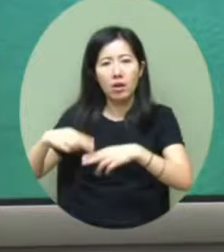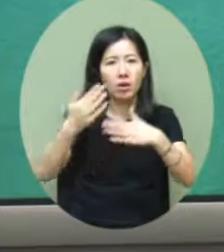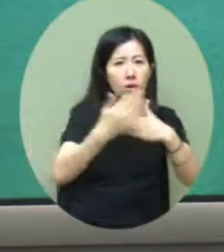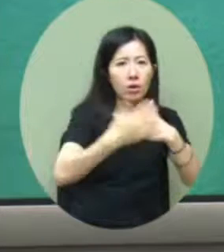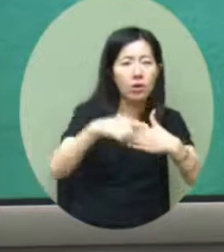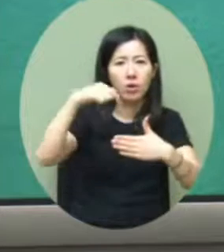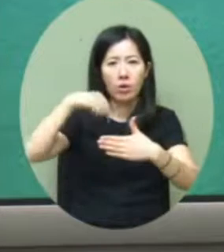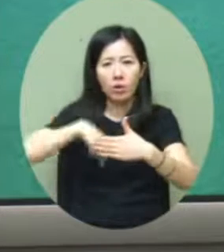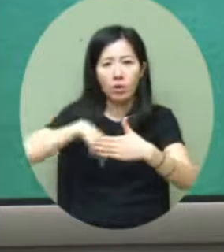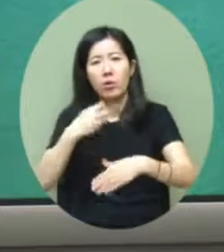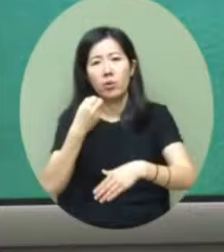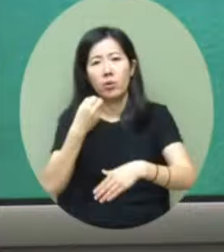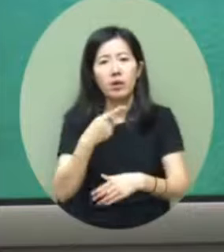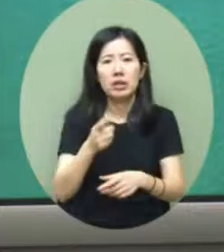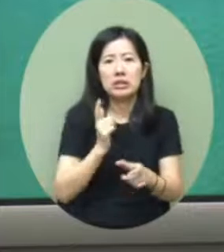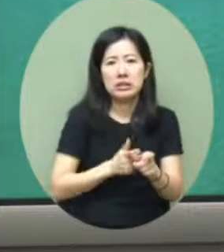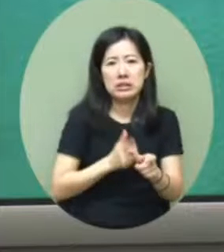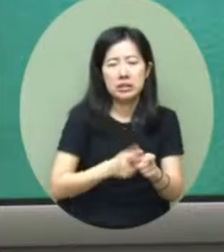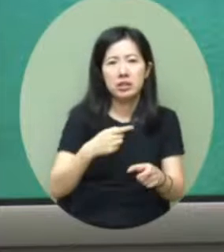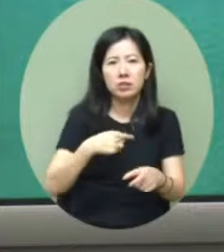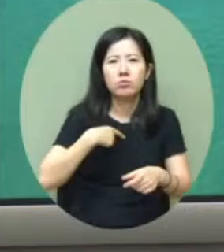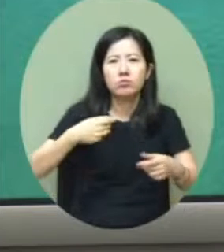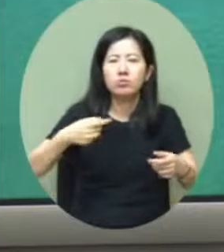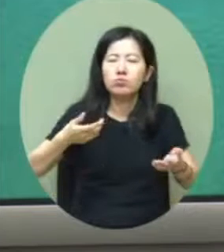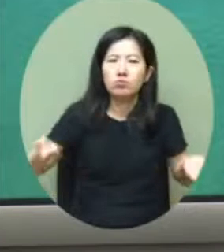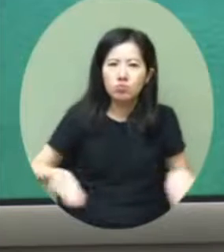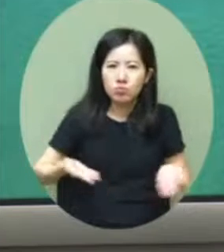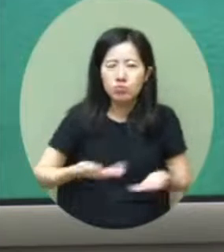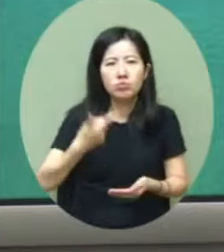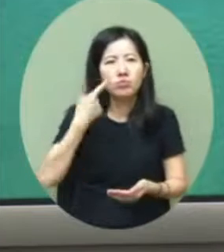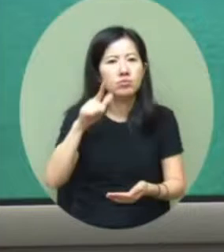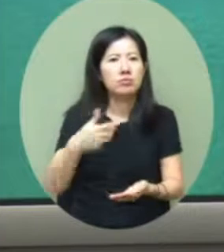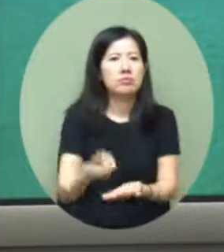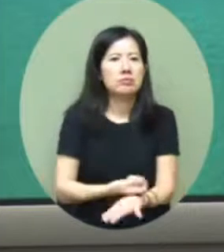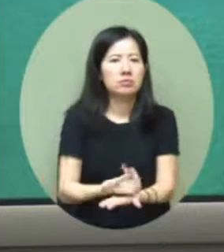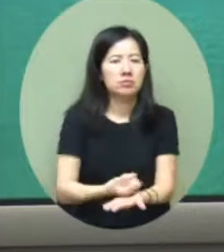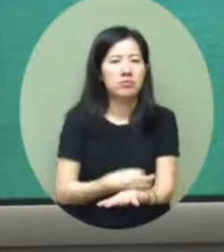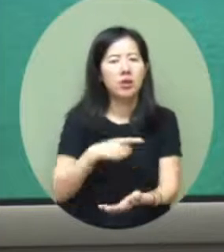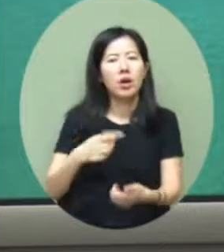possible opportunity to advertise and promote